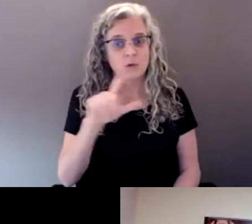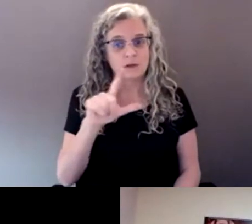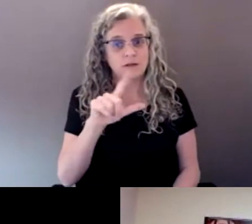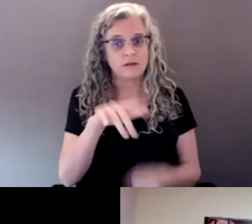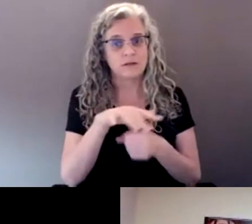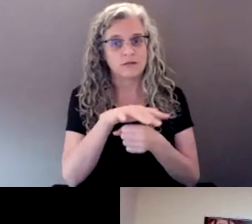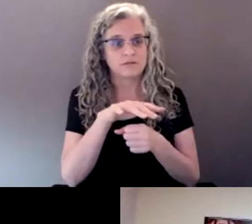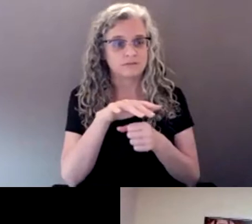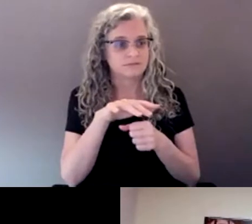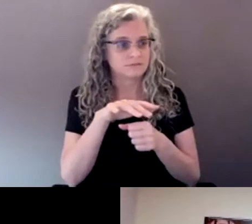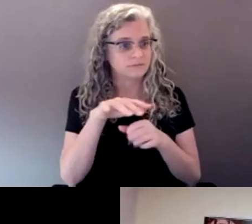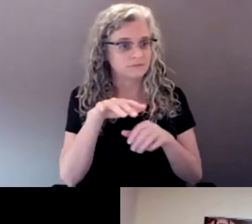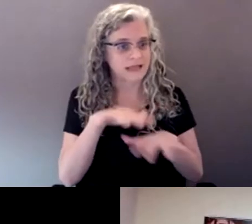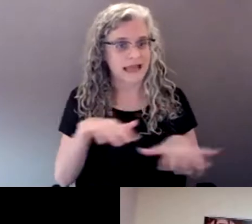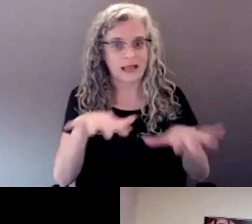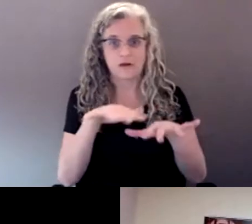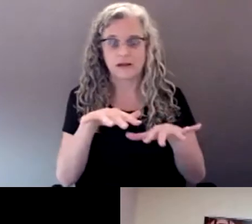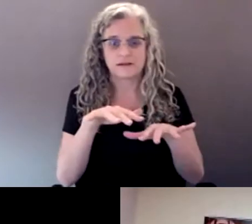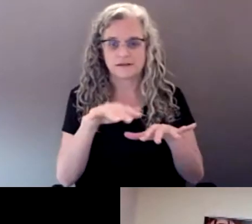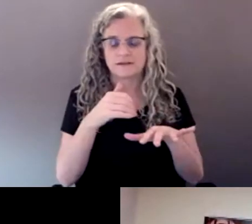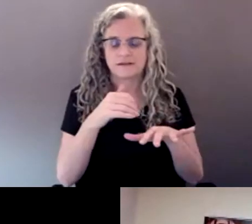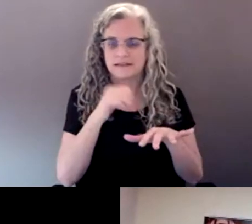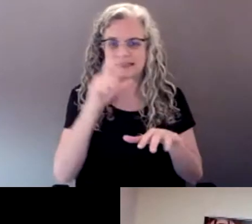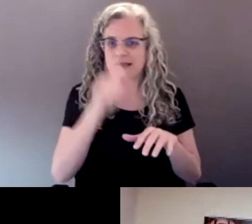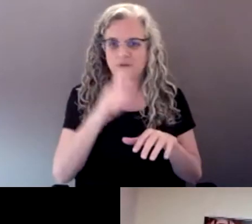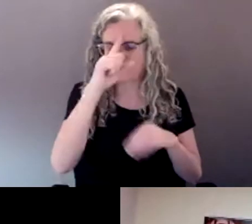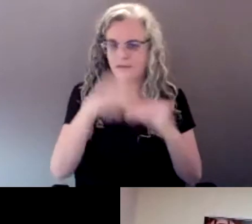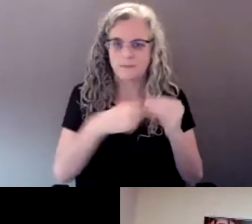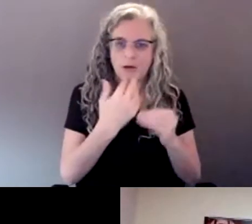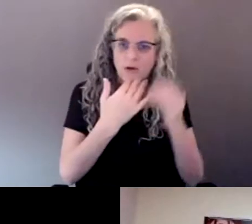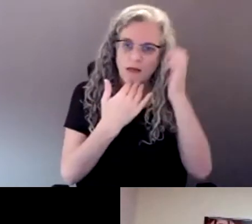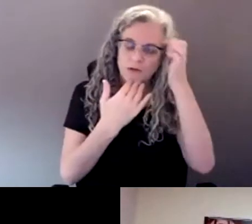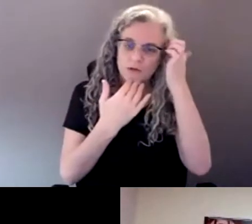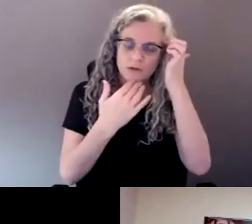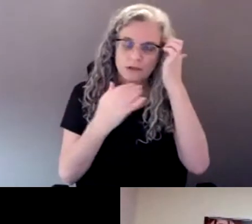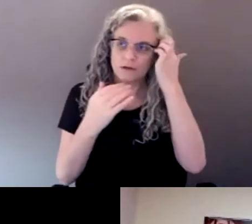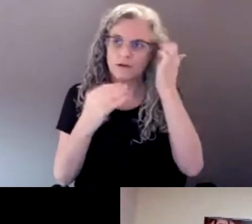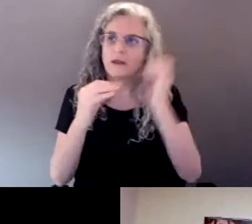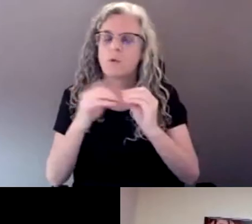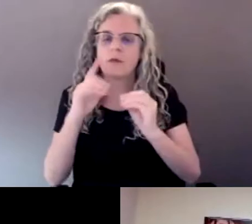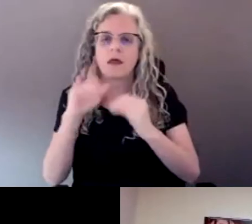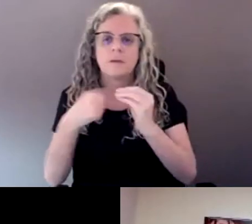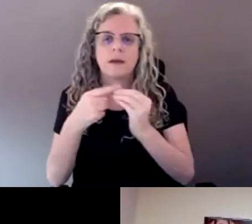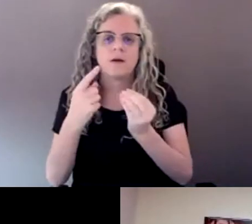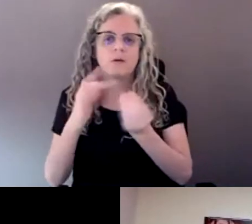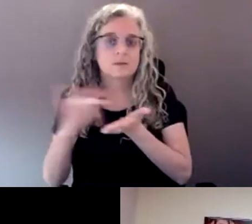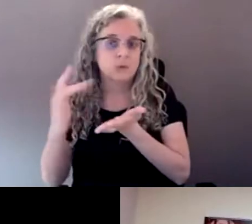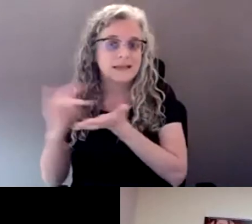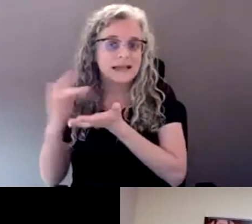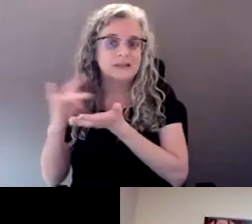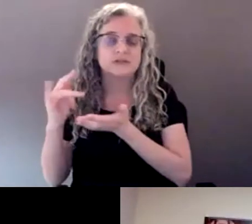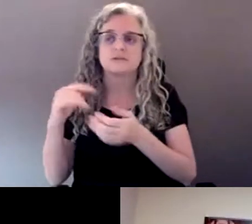didn't think about the problem internally in the same way, but thought about it as a question of exploitation and legitimating